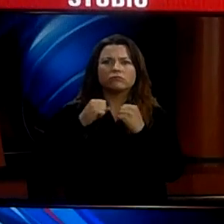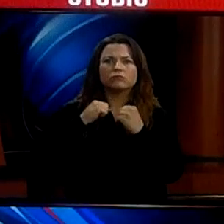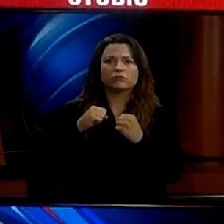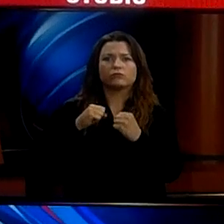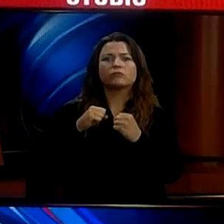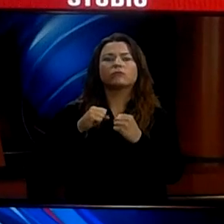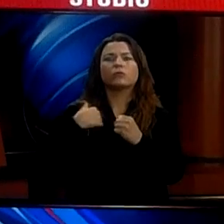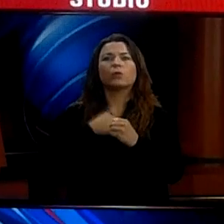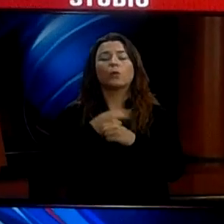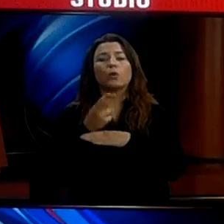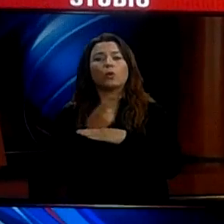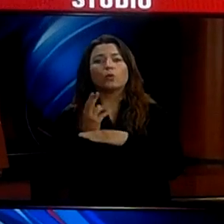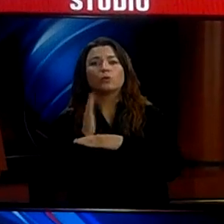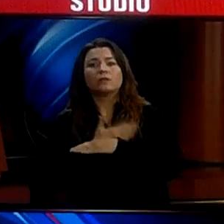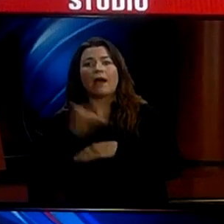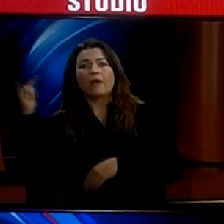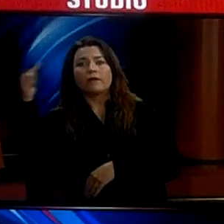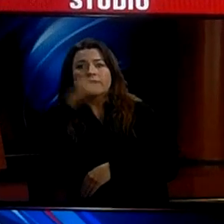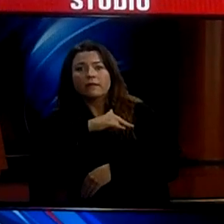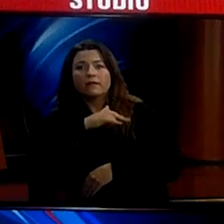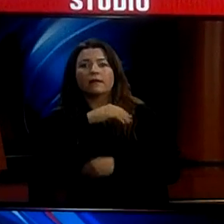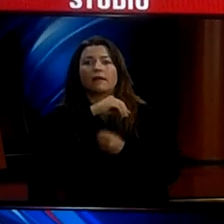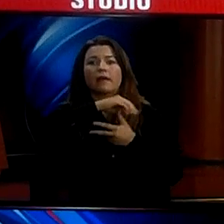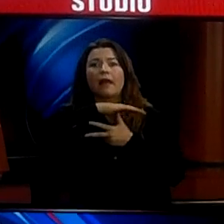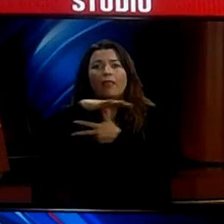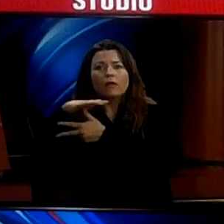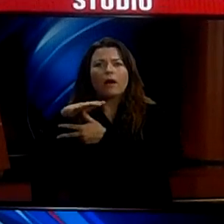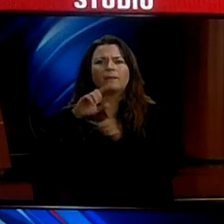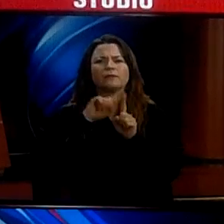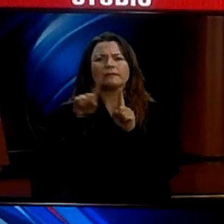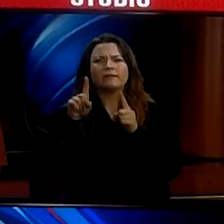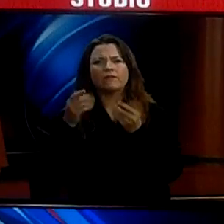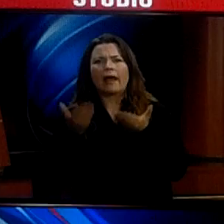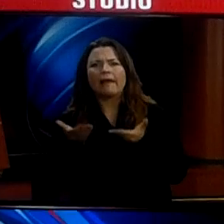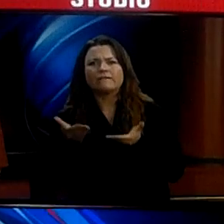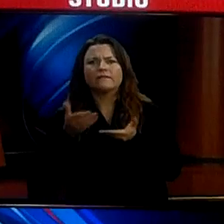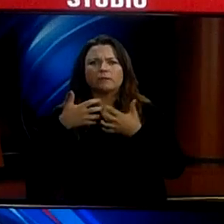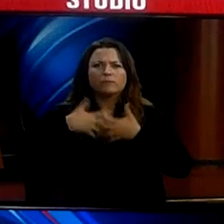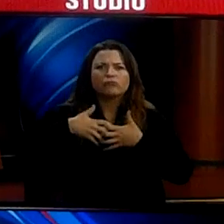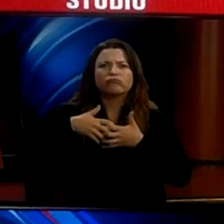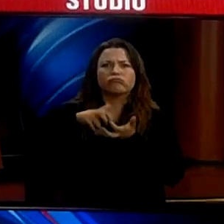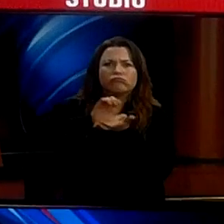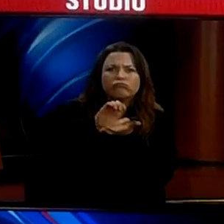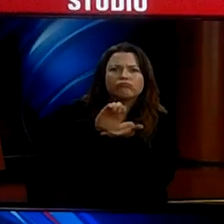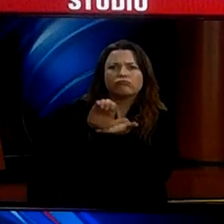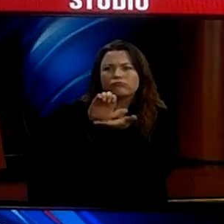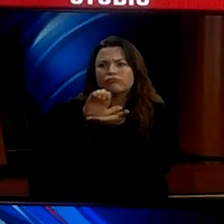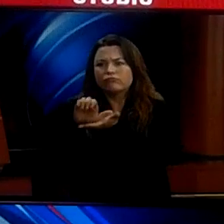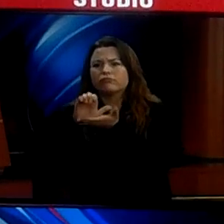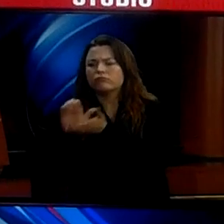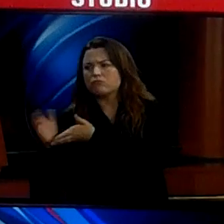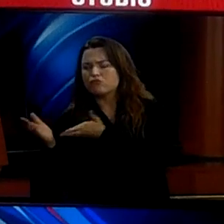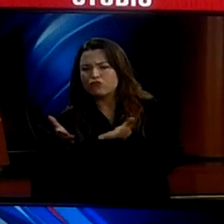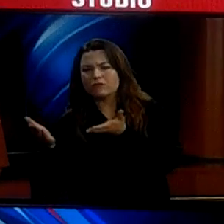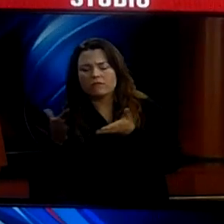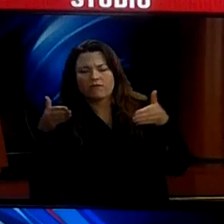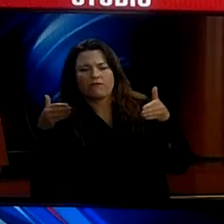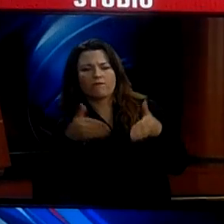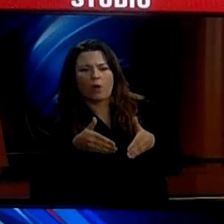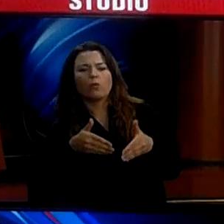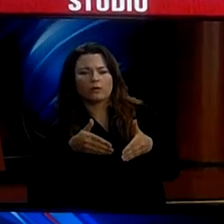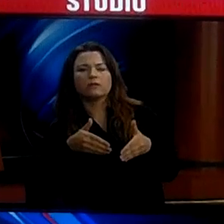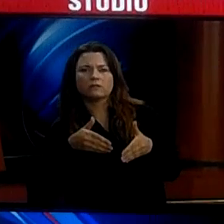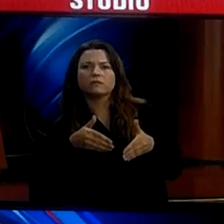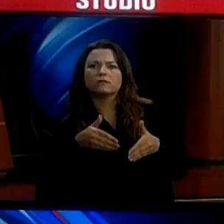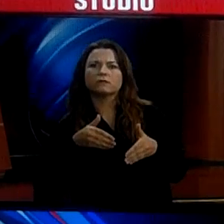necessary to support the troops on the ground, and bring in the heavy equipment where we can to further enhance our ability